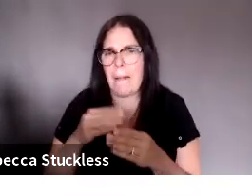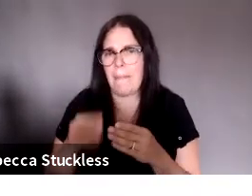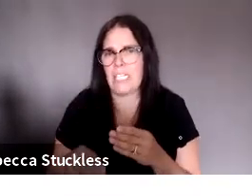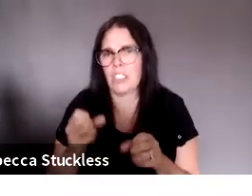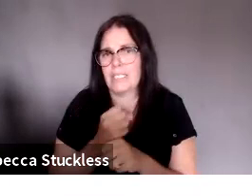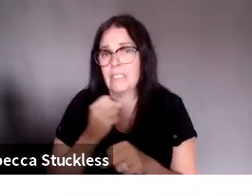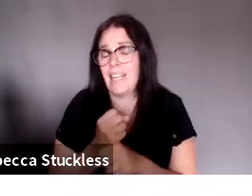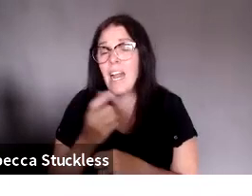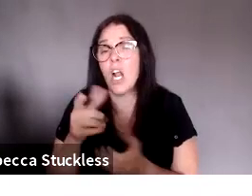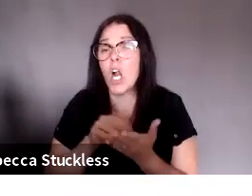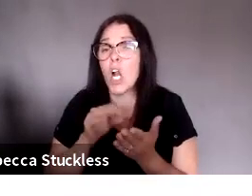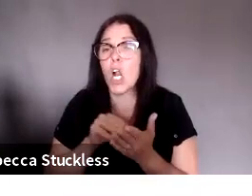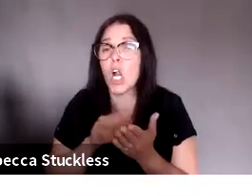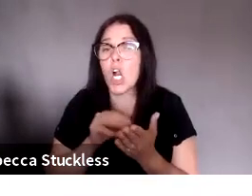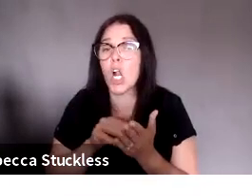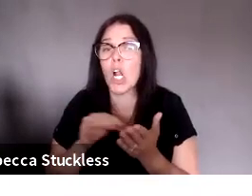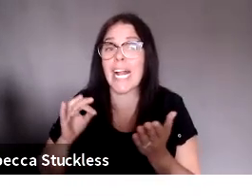off the map right now because there is no